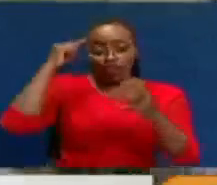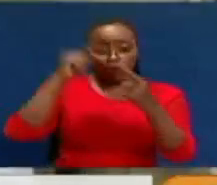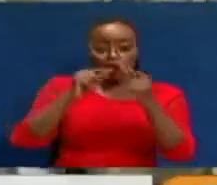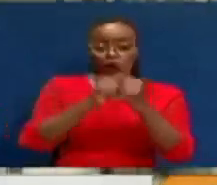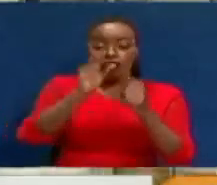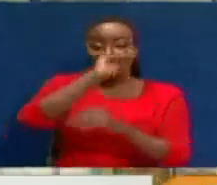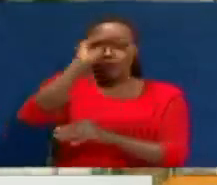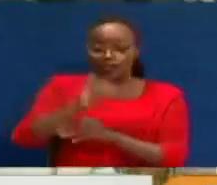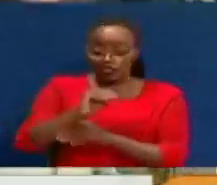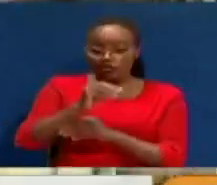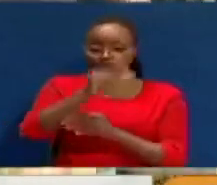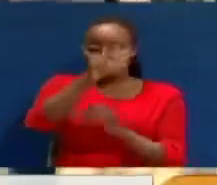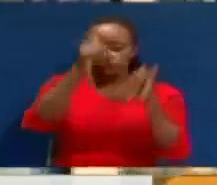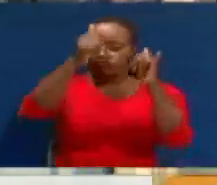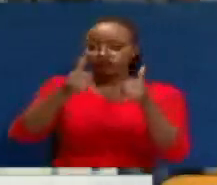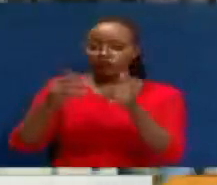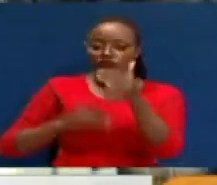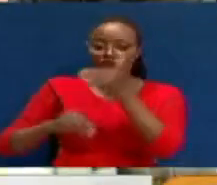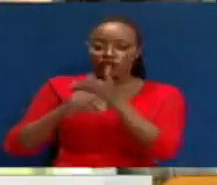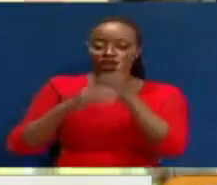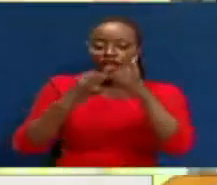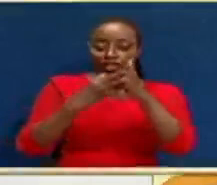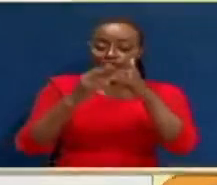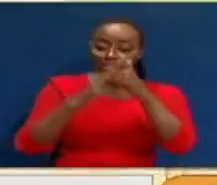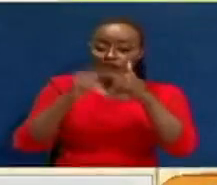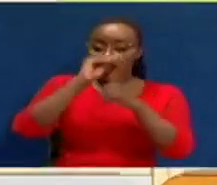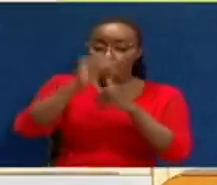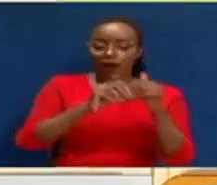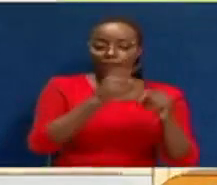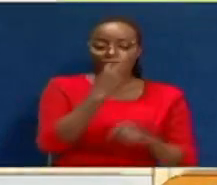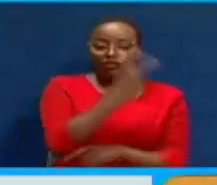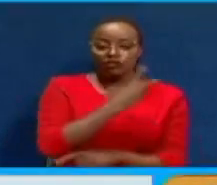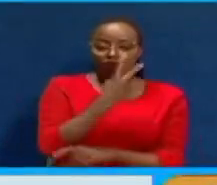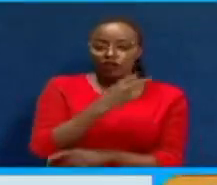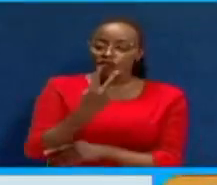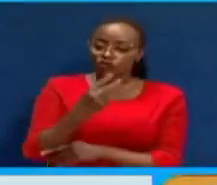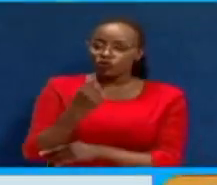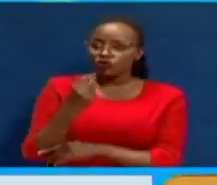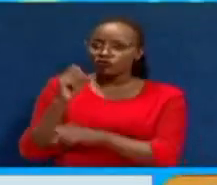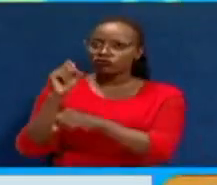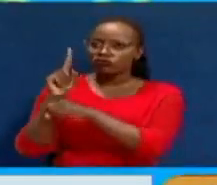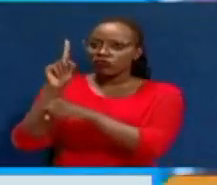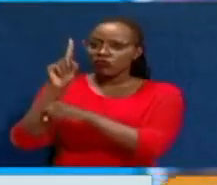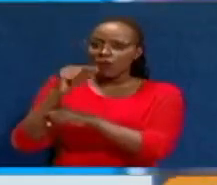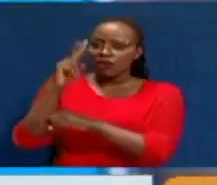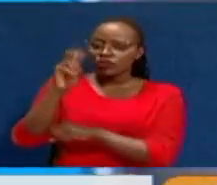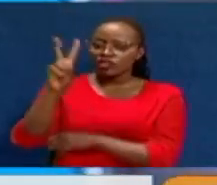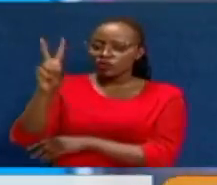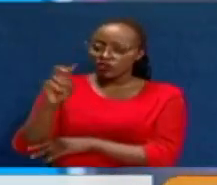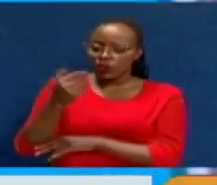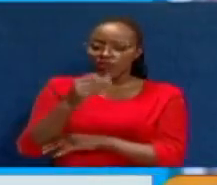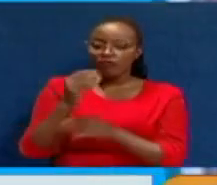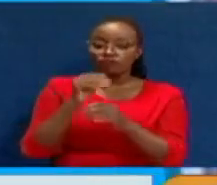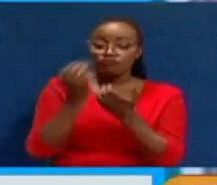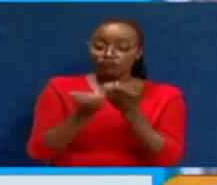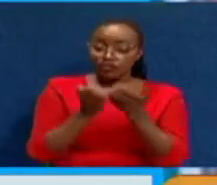with the person-to-person transaction increasing by 87% between February and October 2020, with the volumes of transactions below